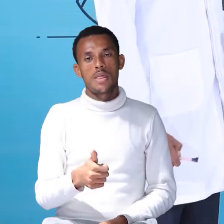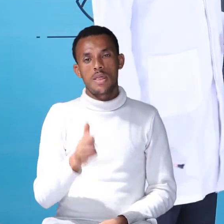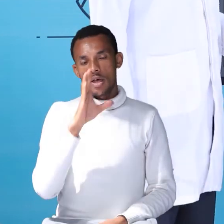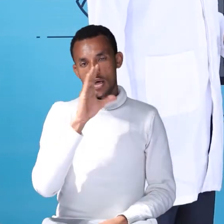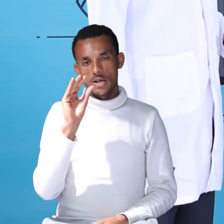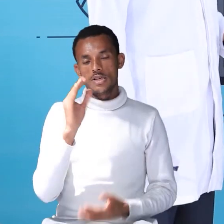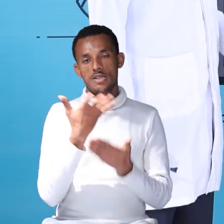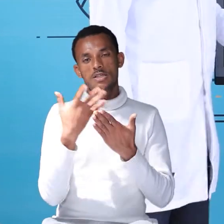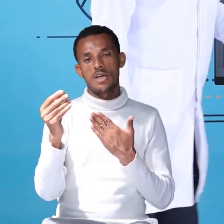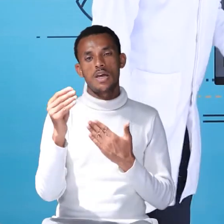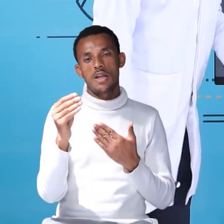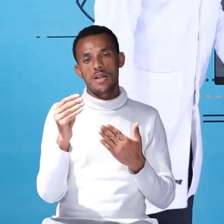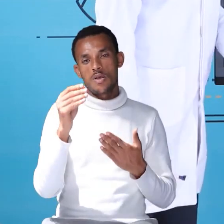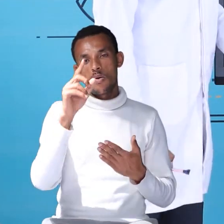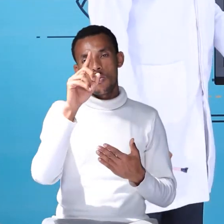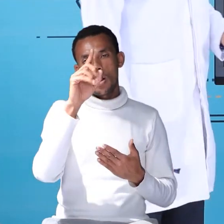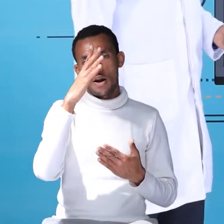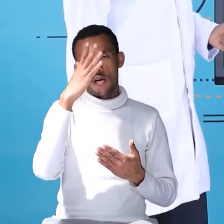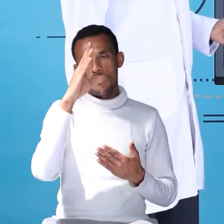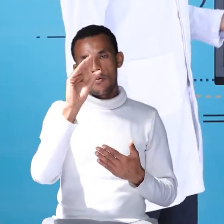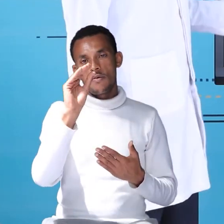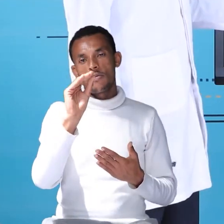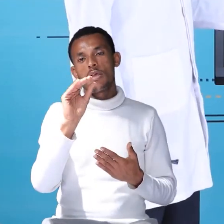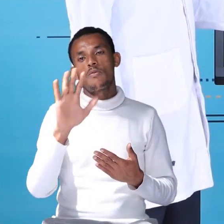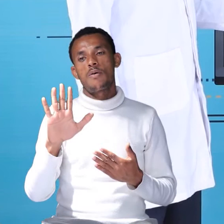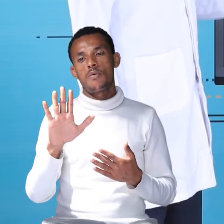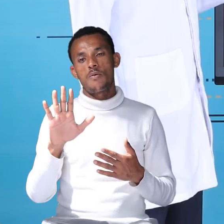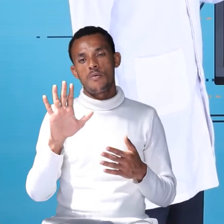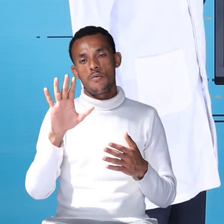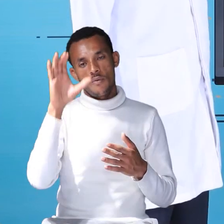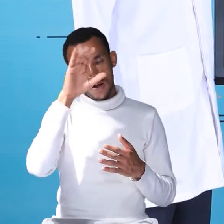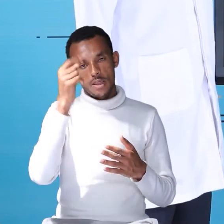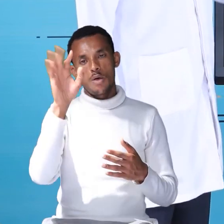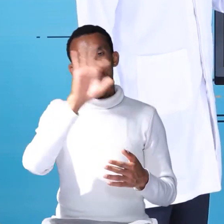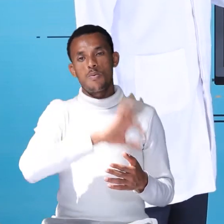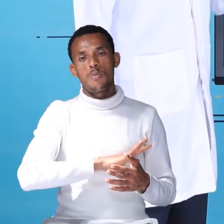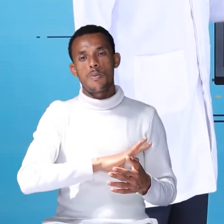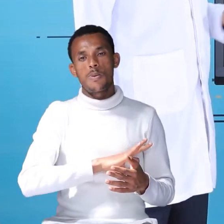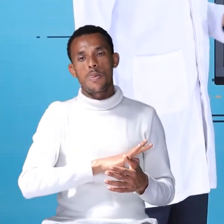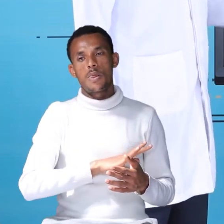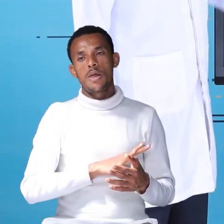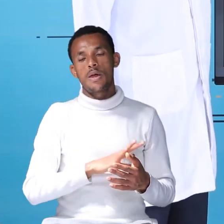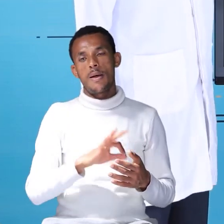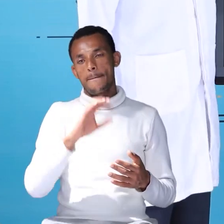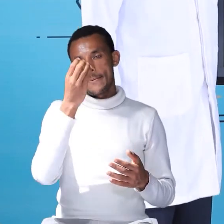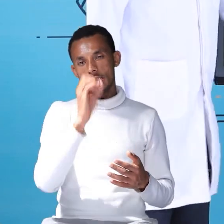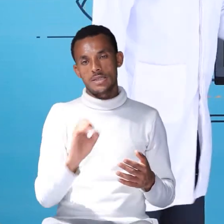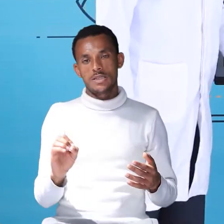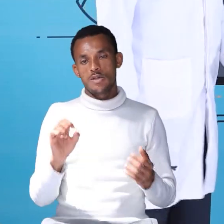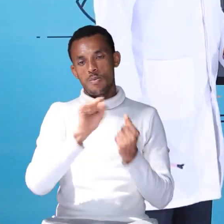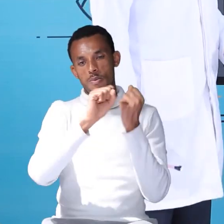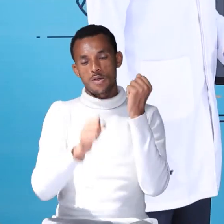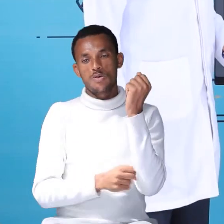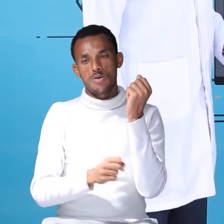110 and sells for bir 155. Find the markup, which means profit, and